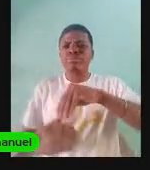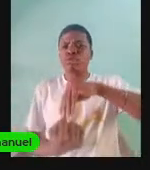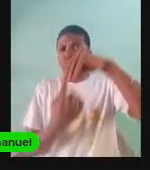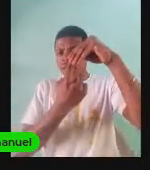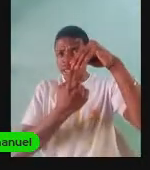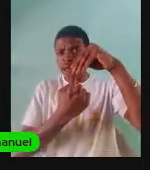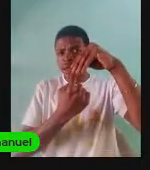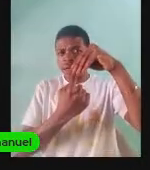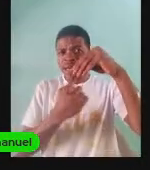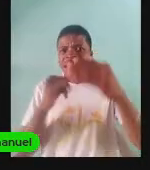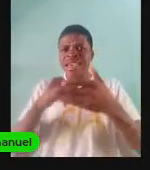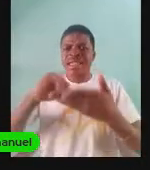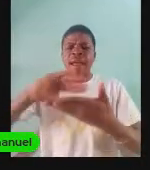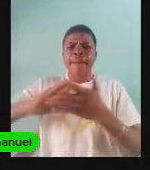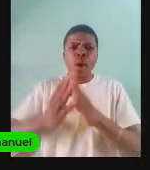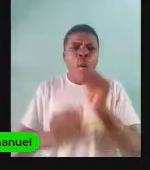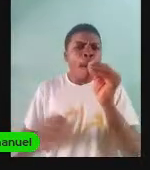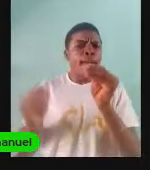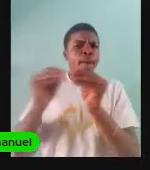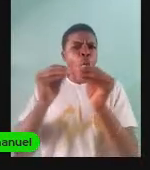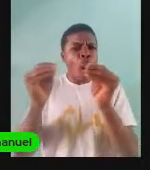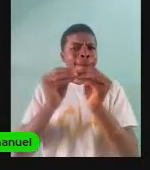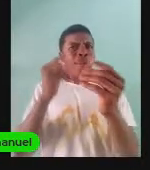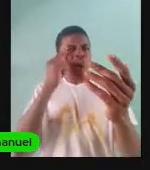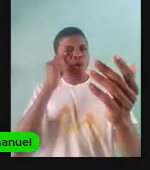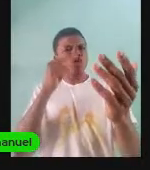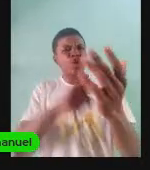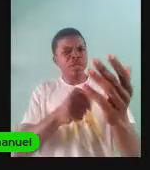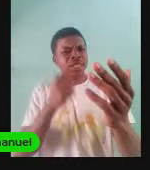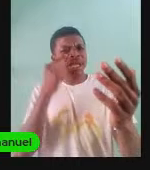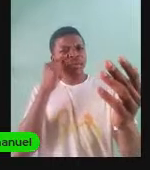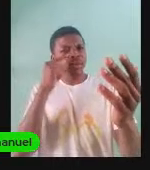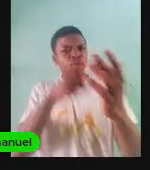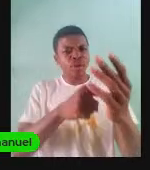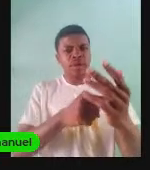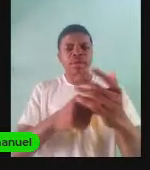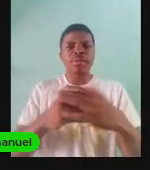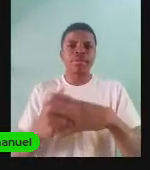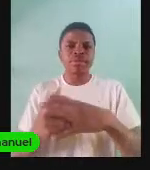more noticeable. Right? So next slide.